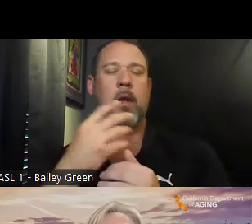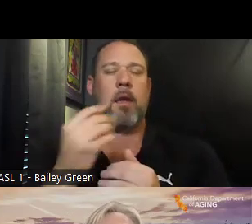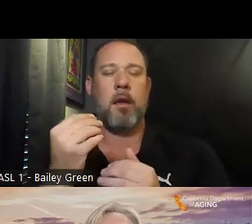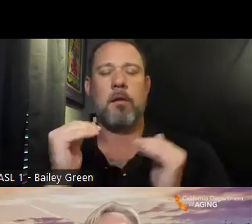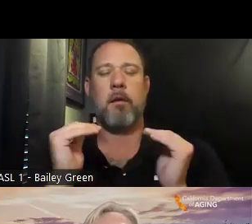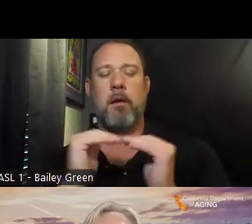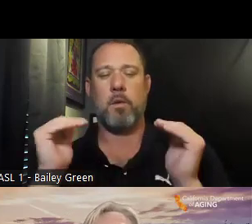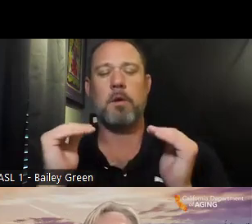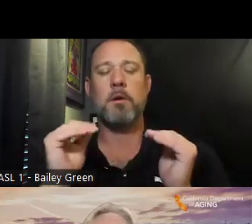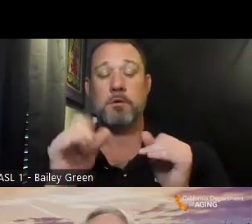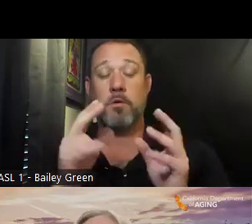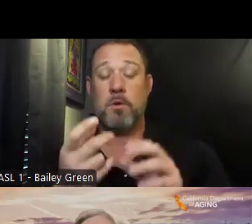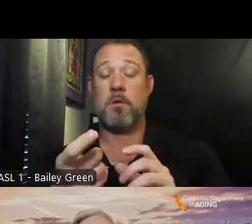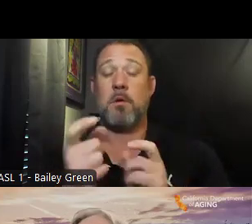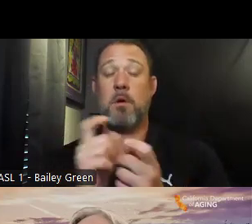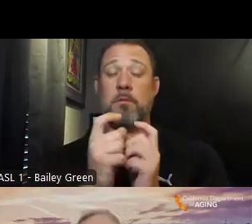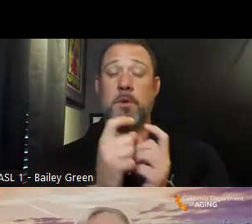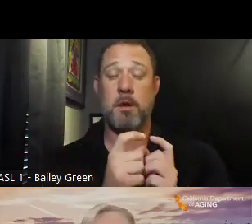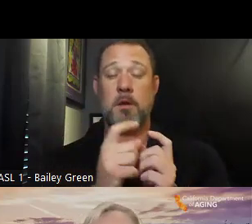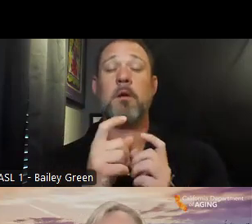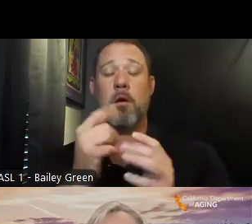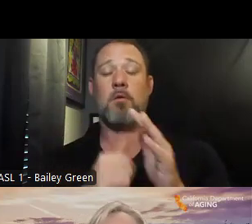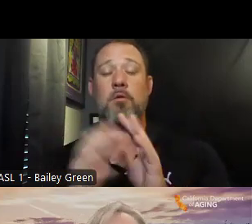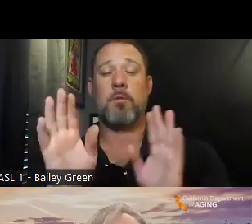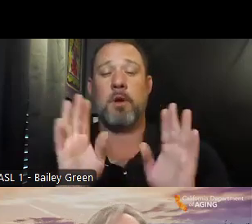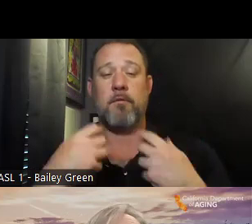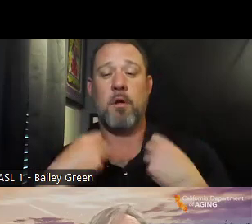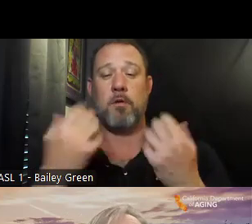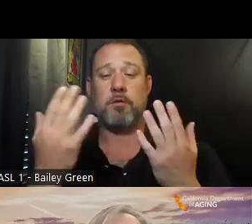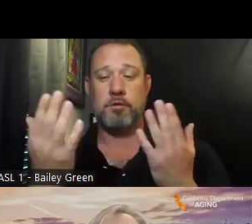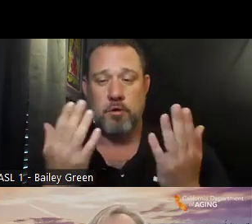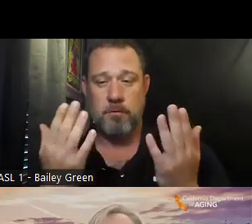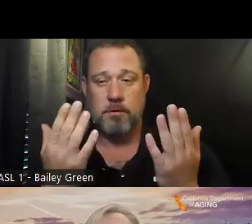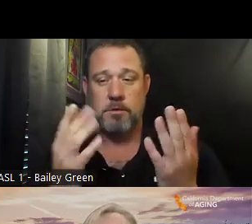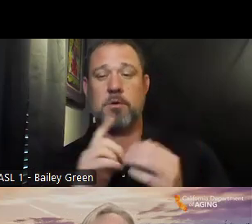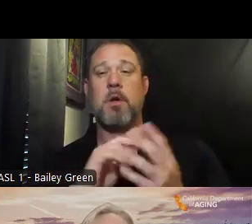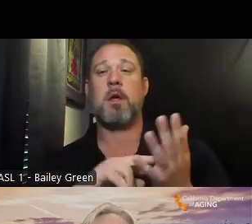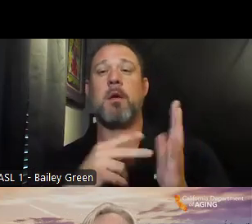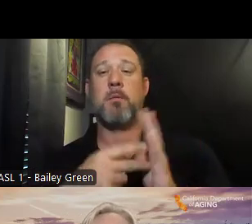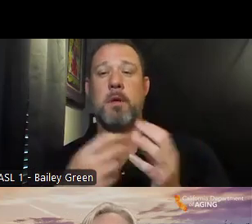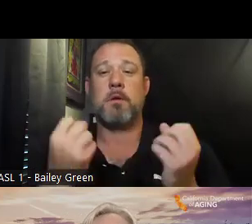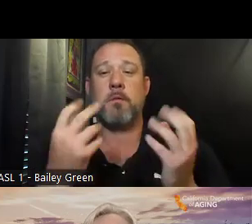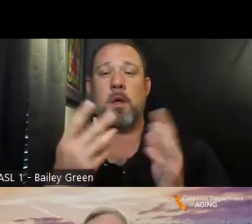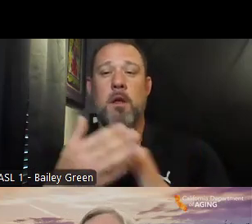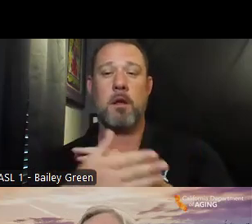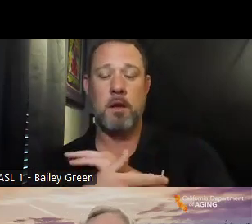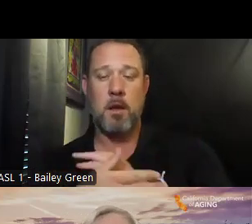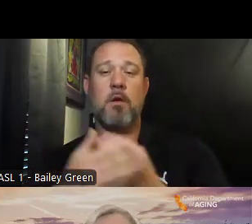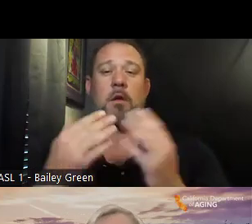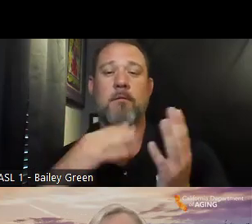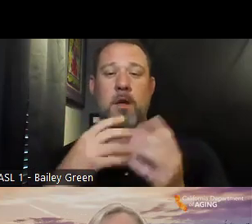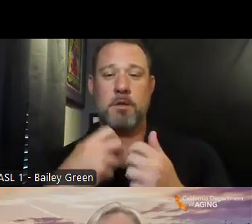With updating the funding allocations under the Behavioral Health Services Act, this really means that many of the counties may face